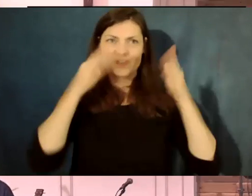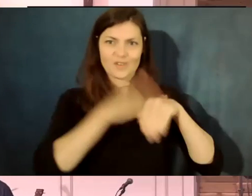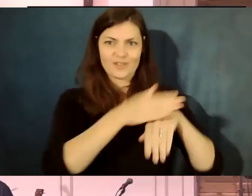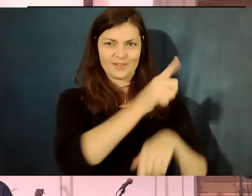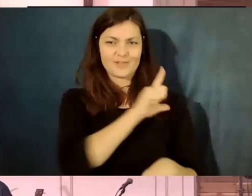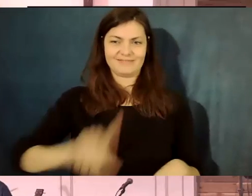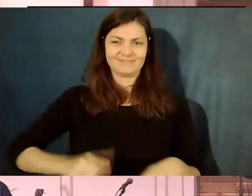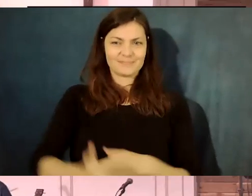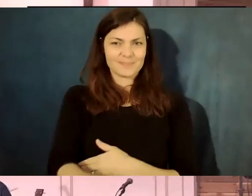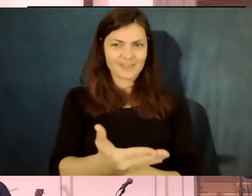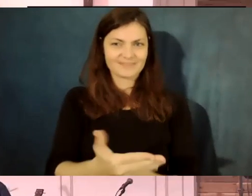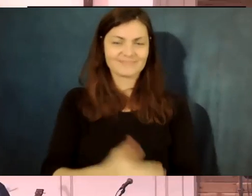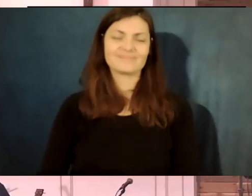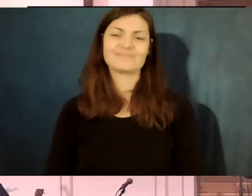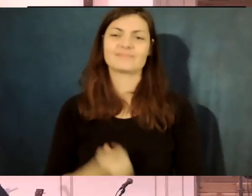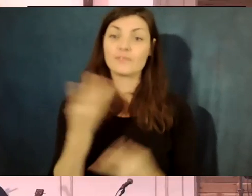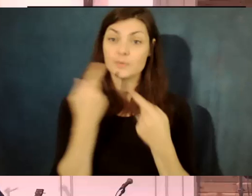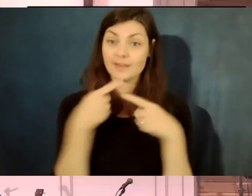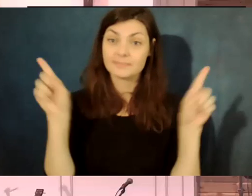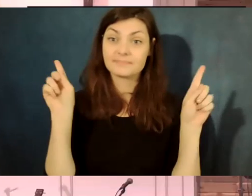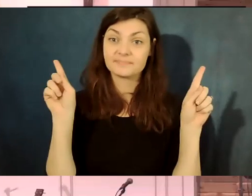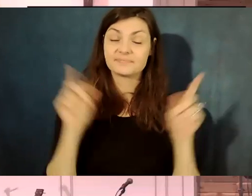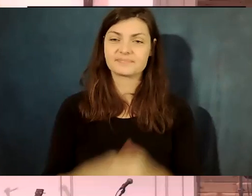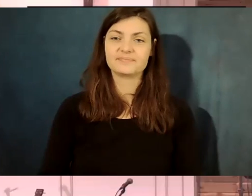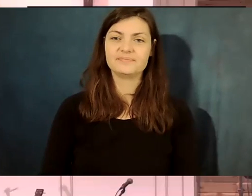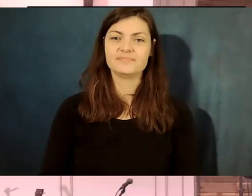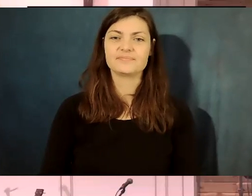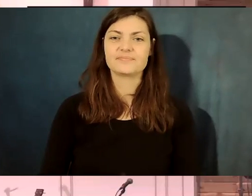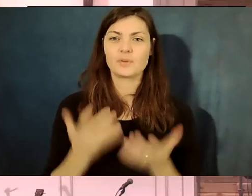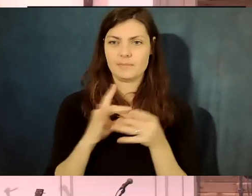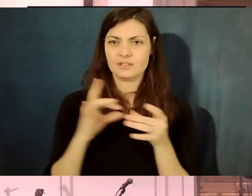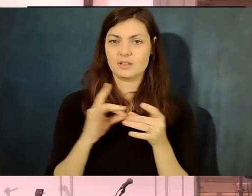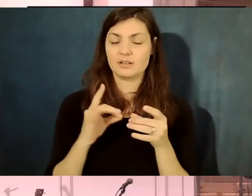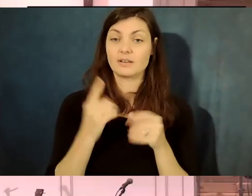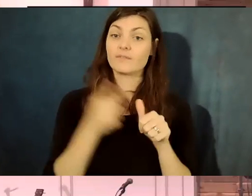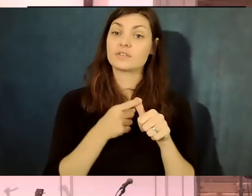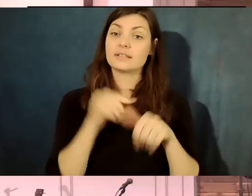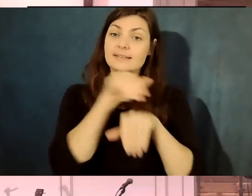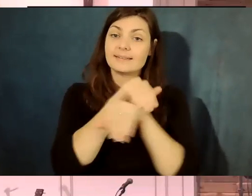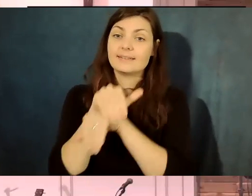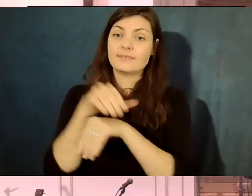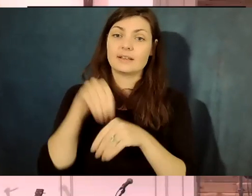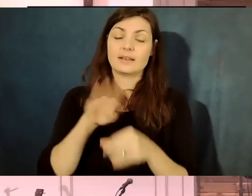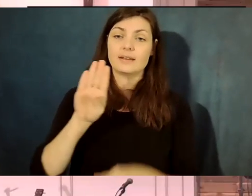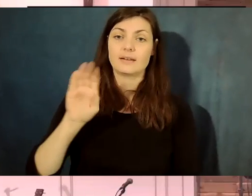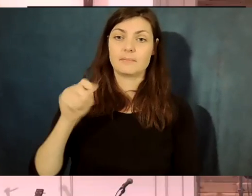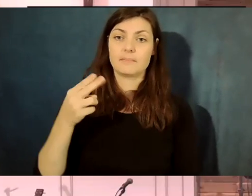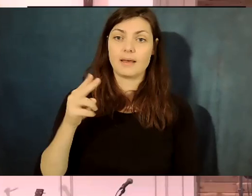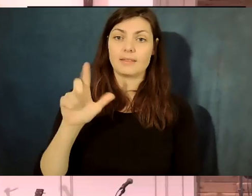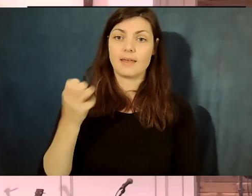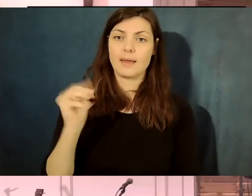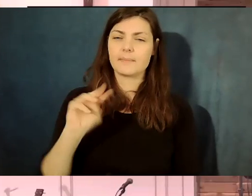this morning. I have a few announcements real quick that I want to mention. Evening in Bethlehem, which is a living nativity, is going